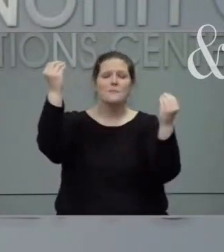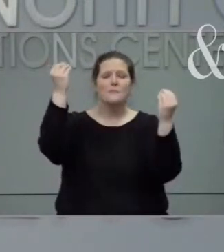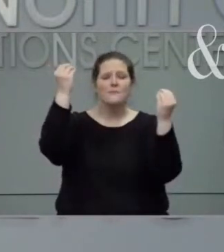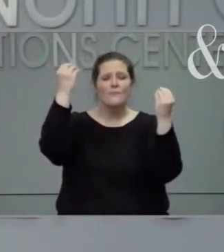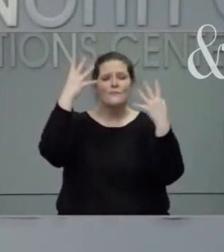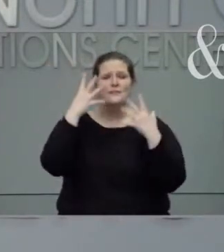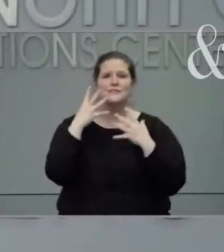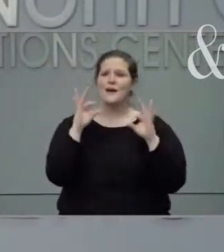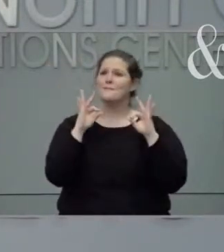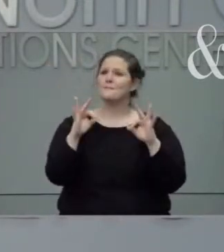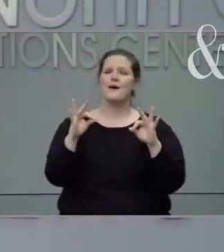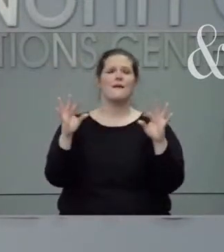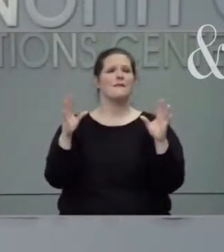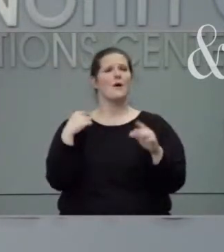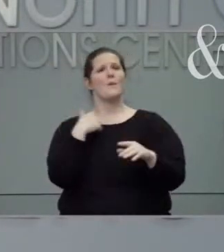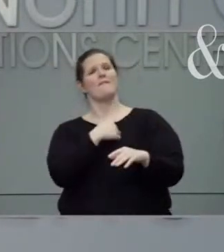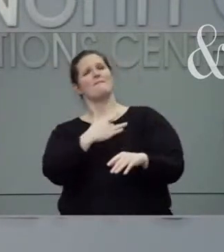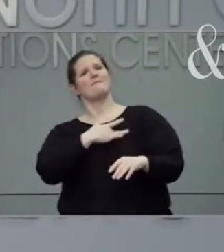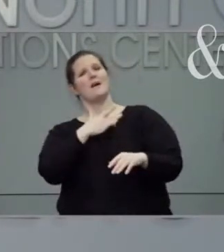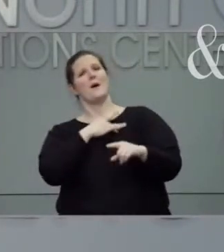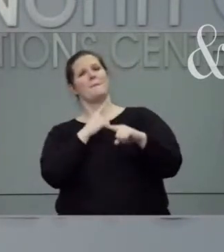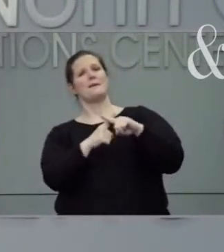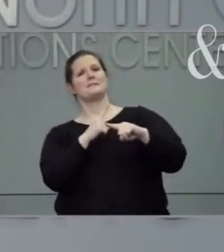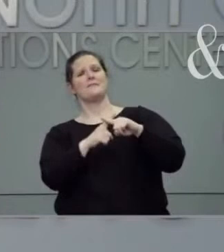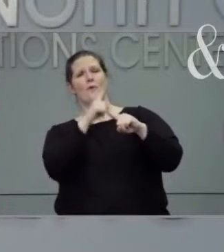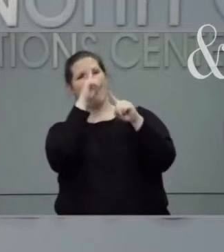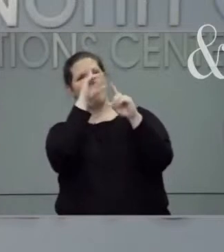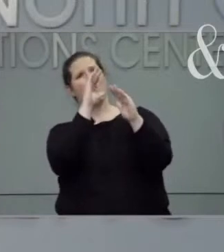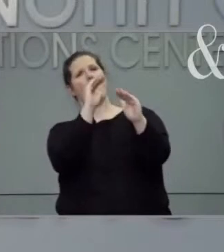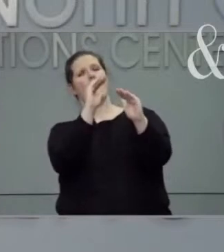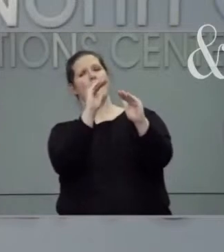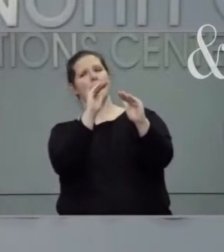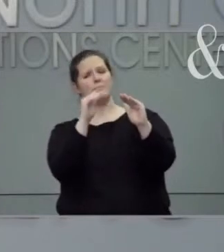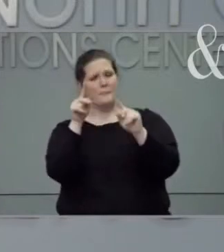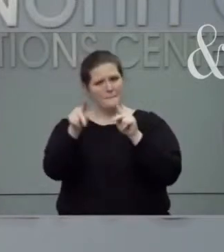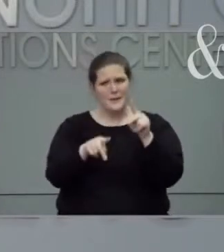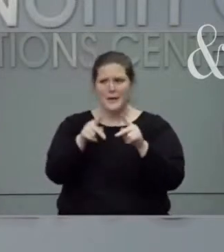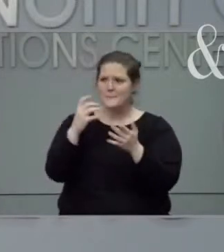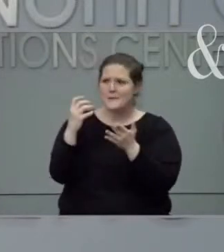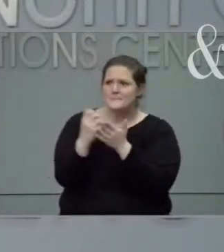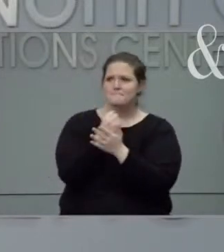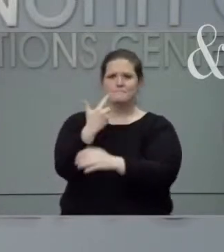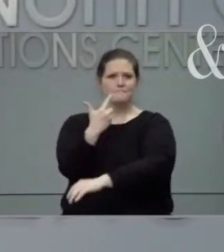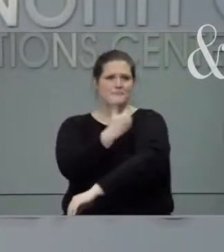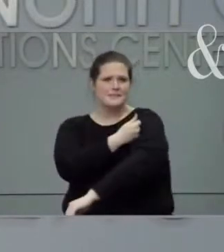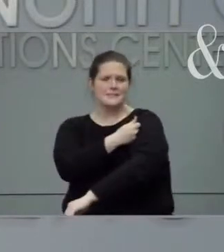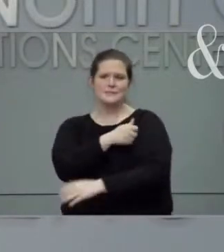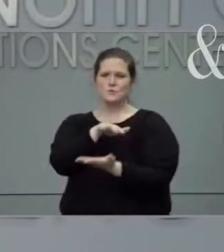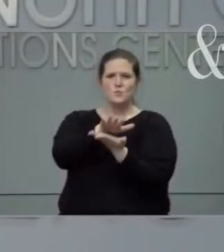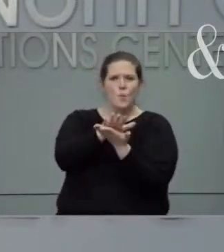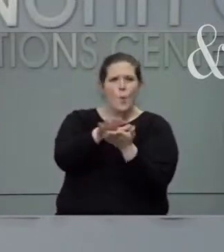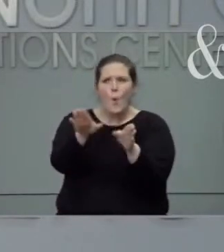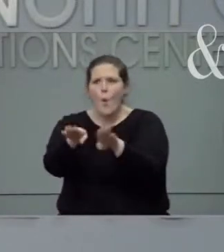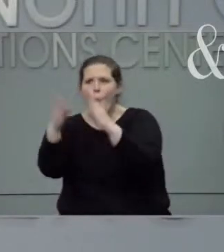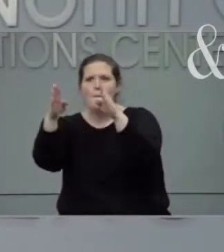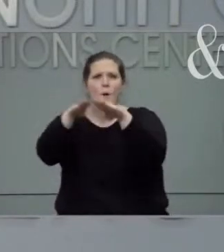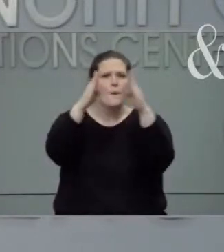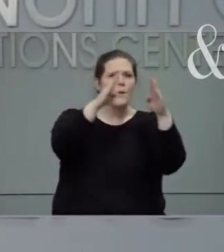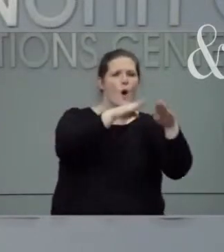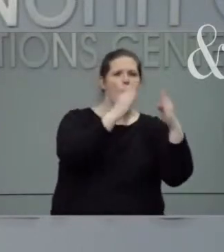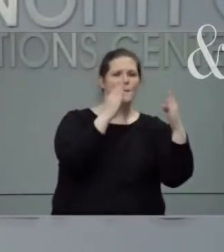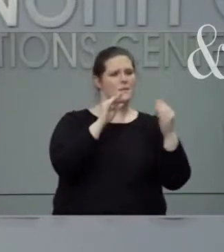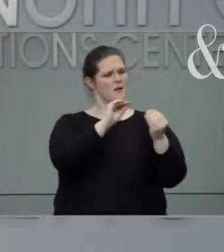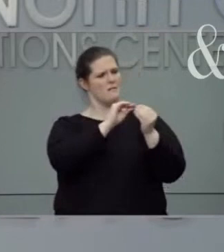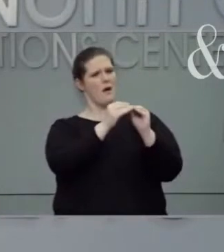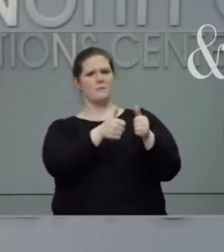Our students are in the classrooms, people are getting vaccinated, and our COVID-19 numbers remain promising. But for